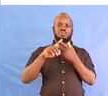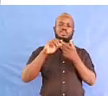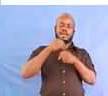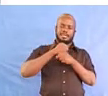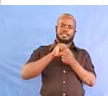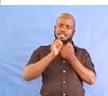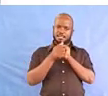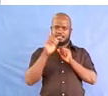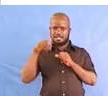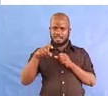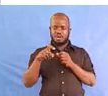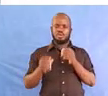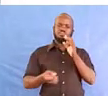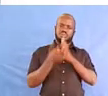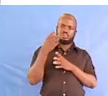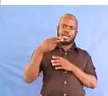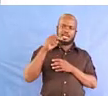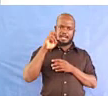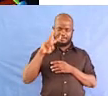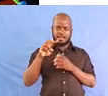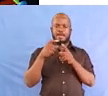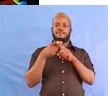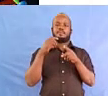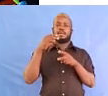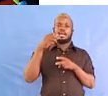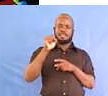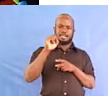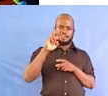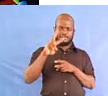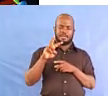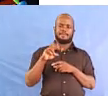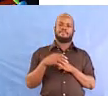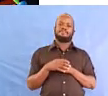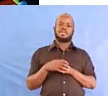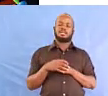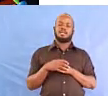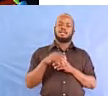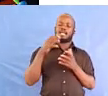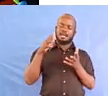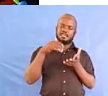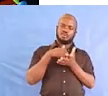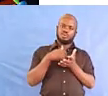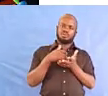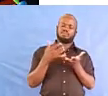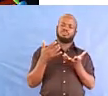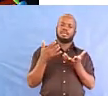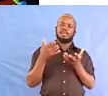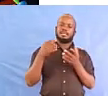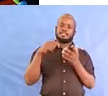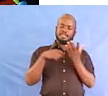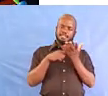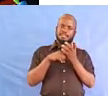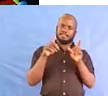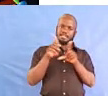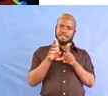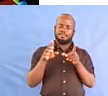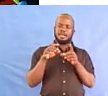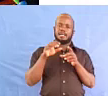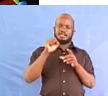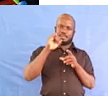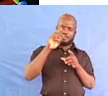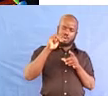exist at the time to make the precise molecular changes needed to generate HIV from SIV. Even crude techniques